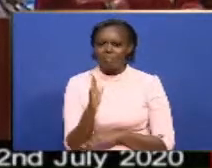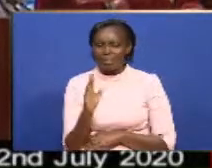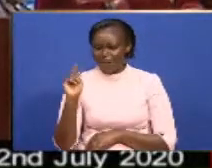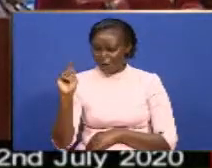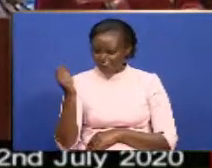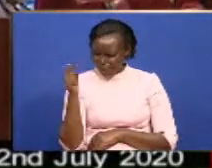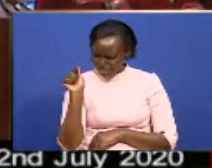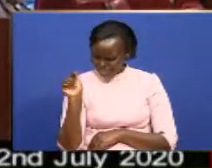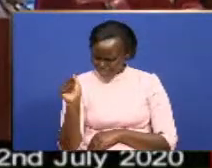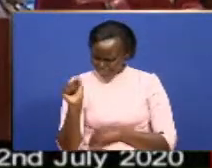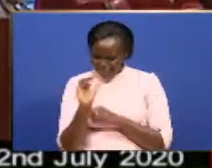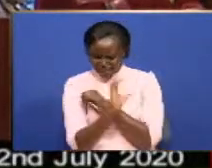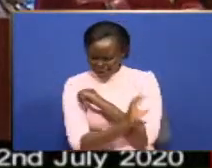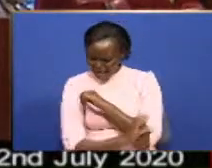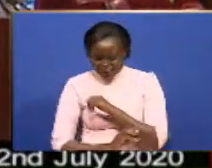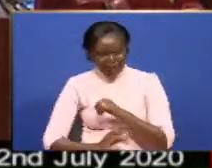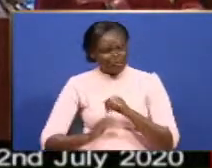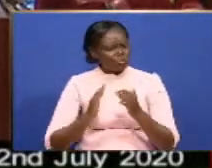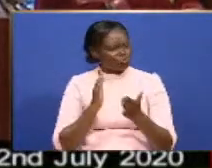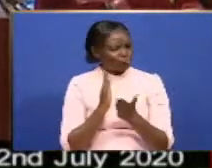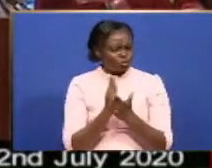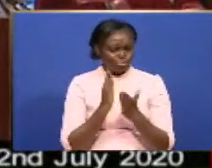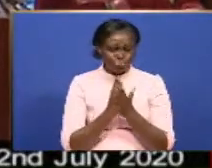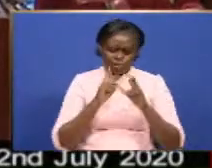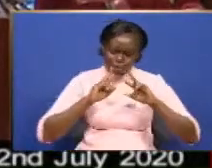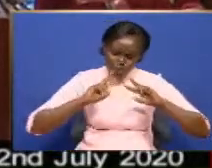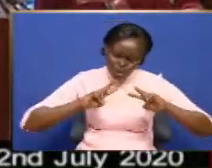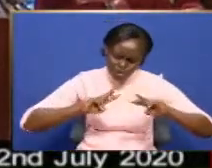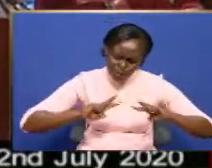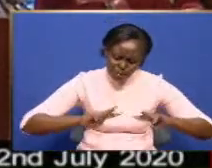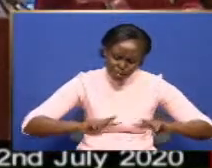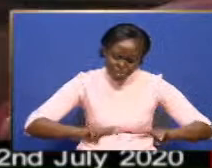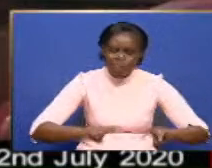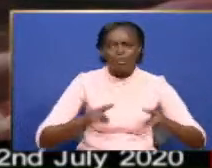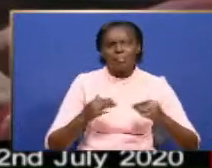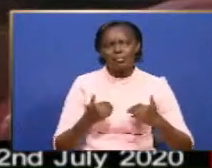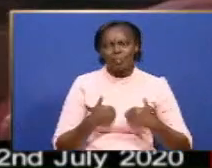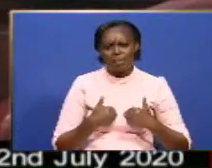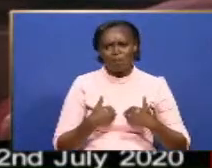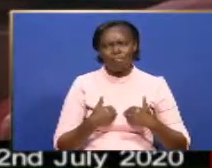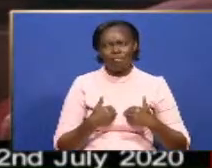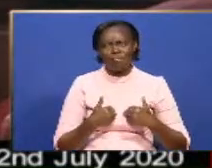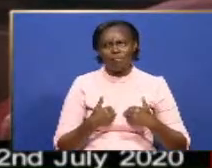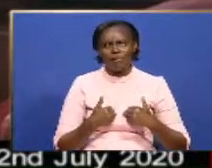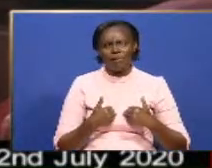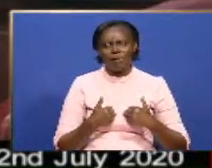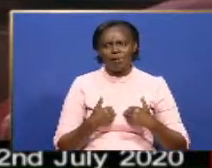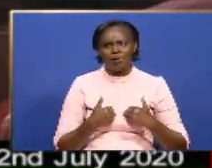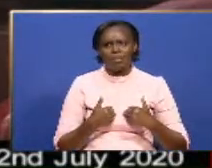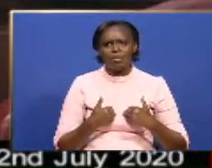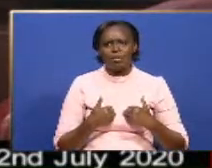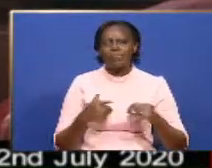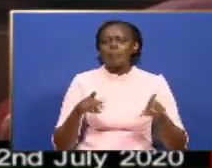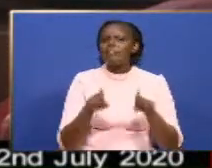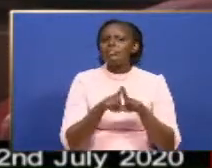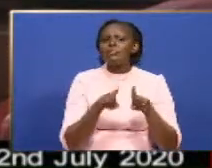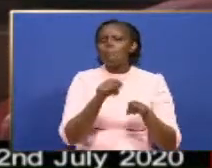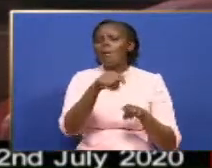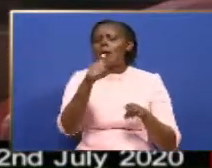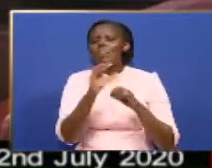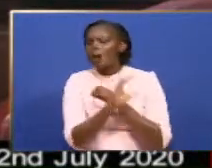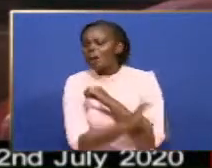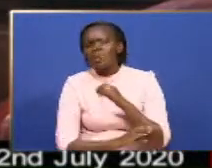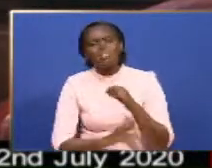been a haven of peace in a continent that is marred by civil war, guerrilla war, and even coup